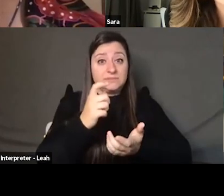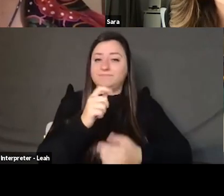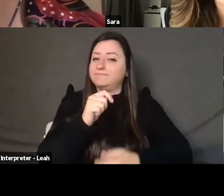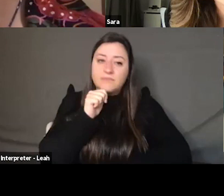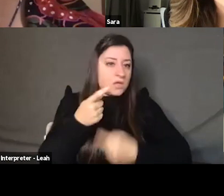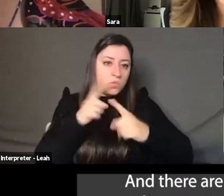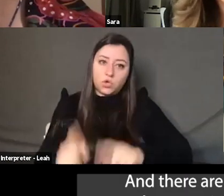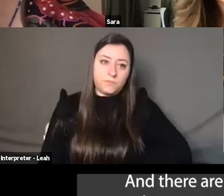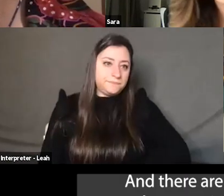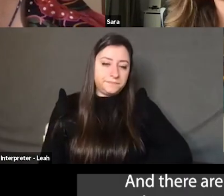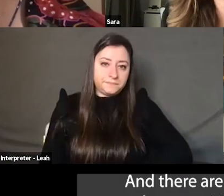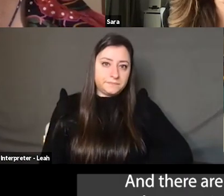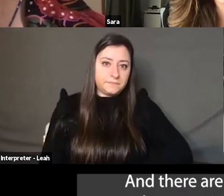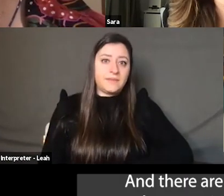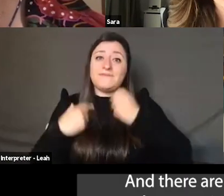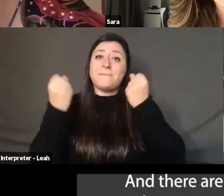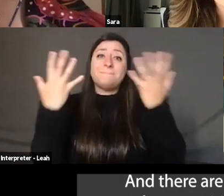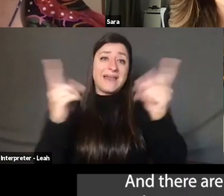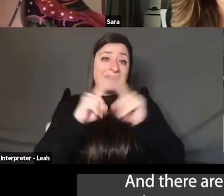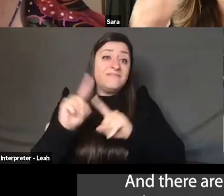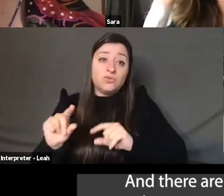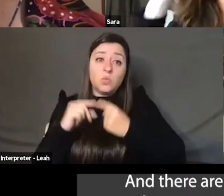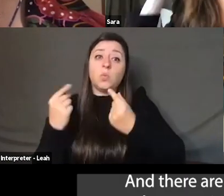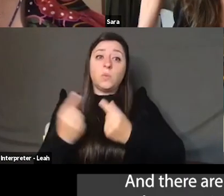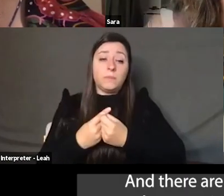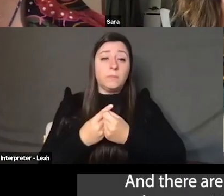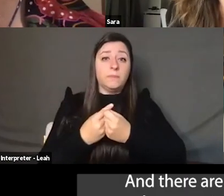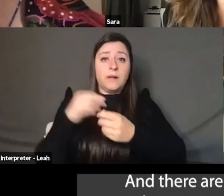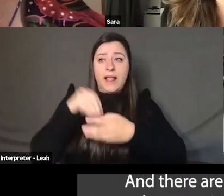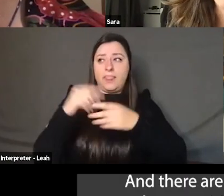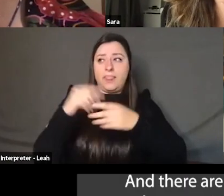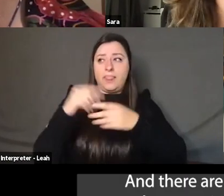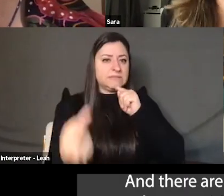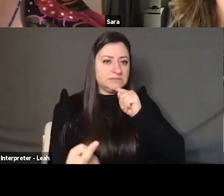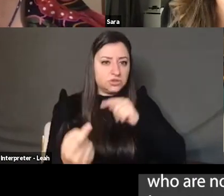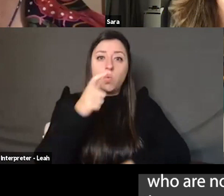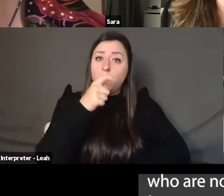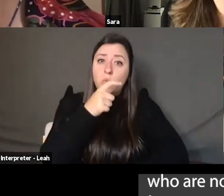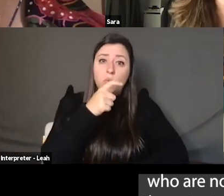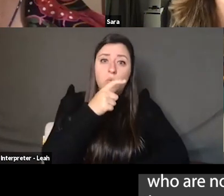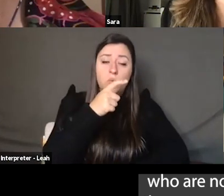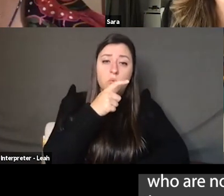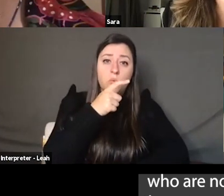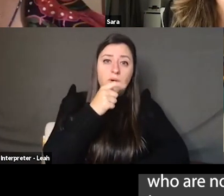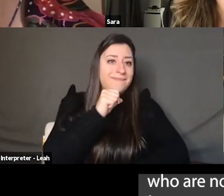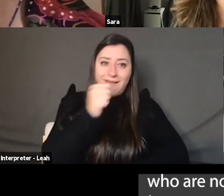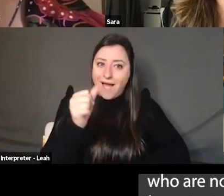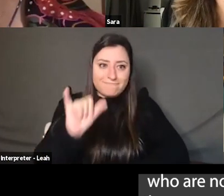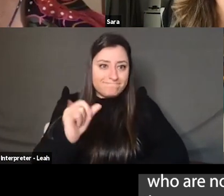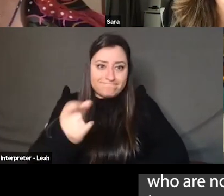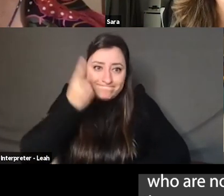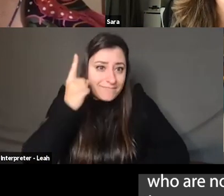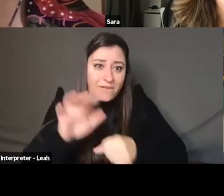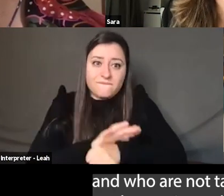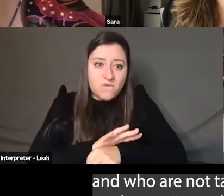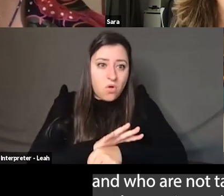work. And there are many groups amongst the opposition front who are not realizing the extent